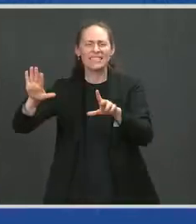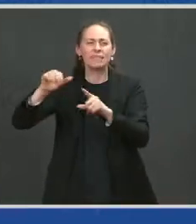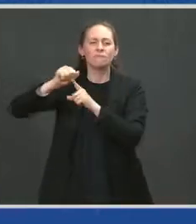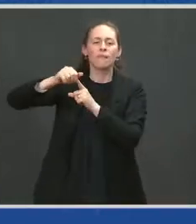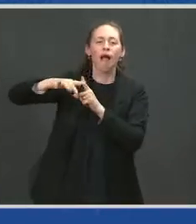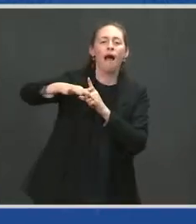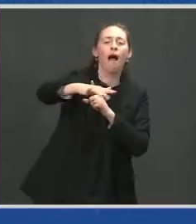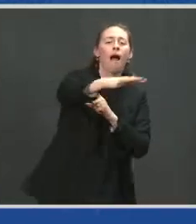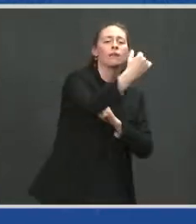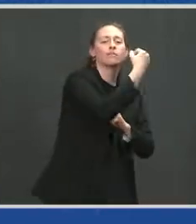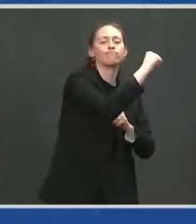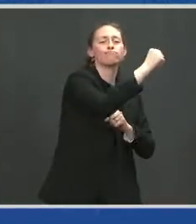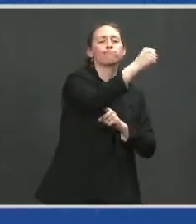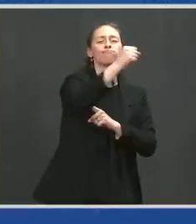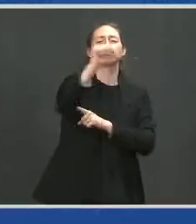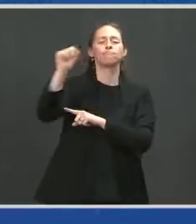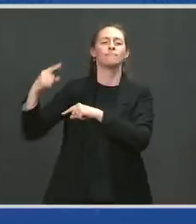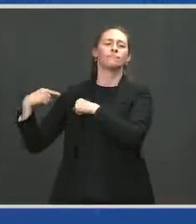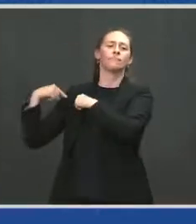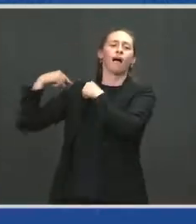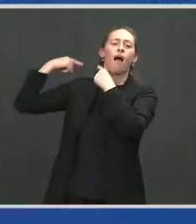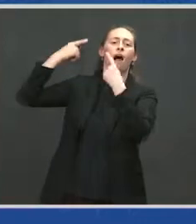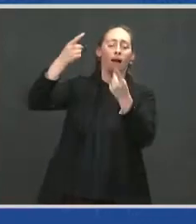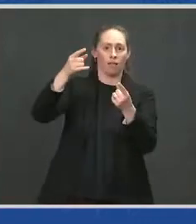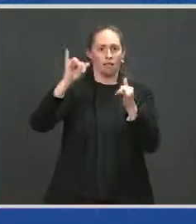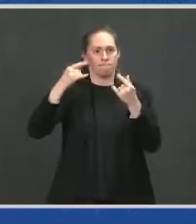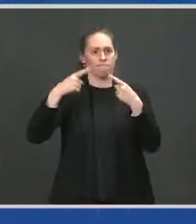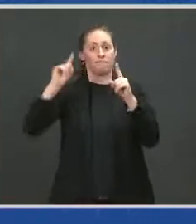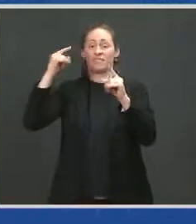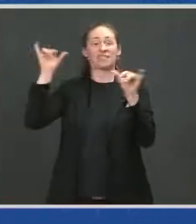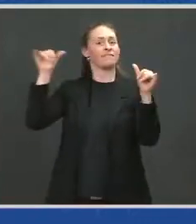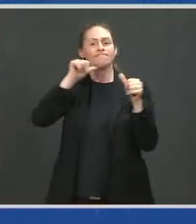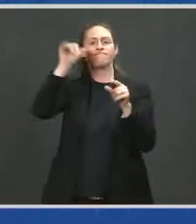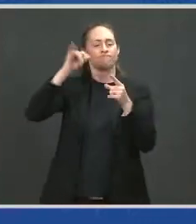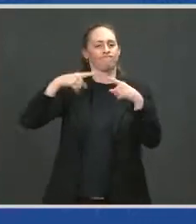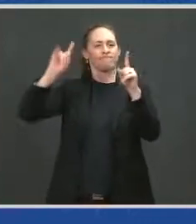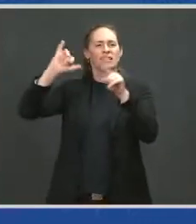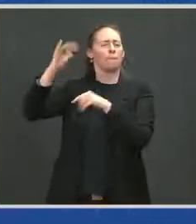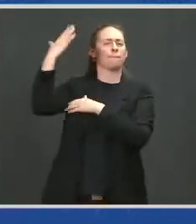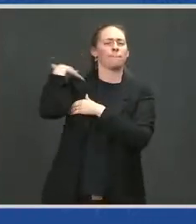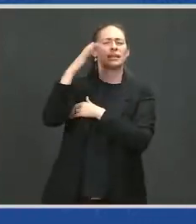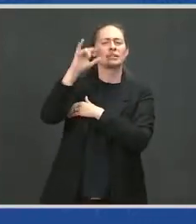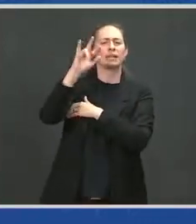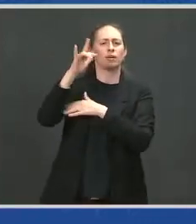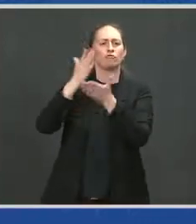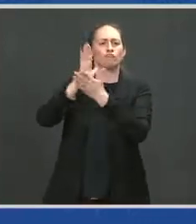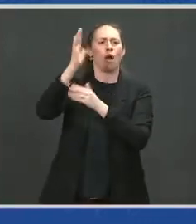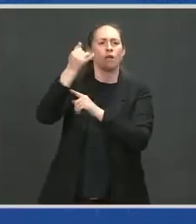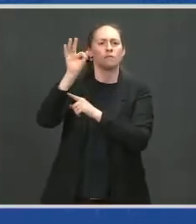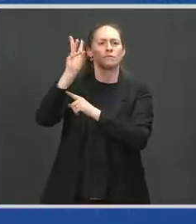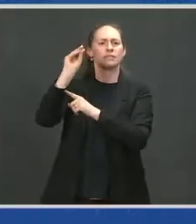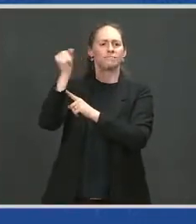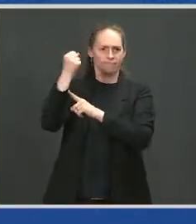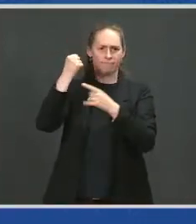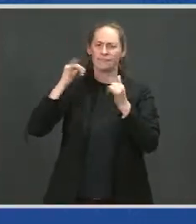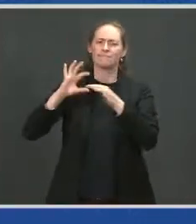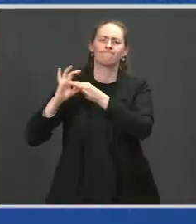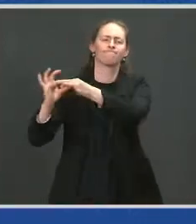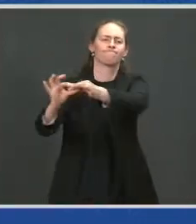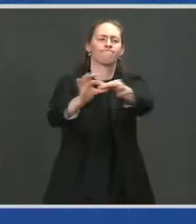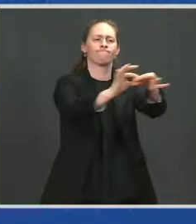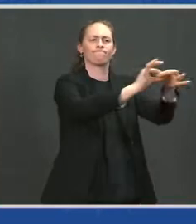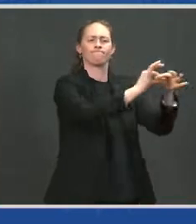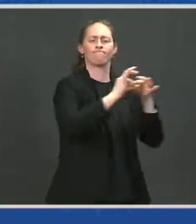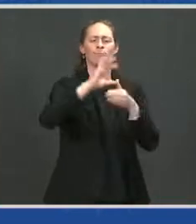rights era in the 60s. Protests that unified people of every race and generation in peace